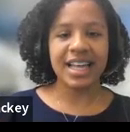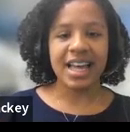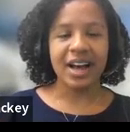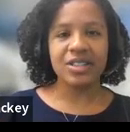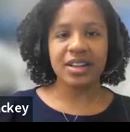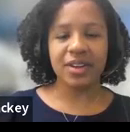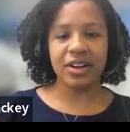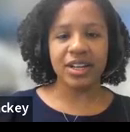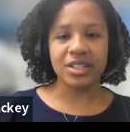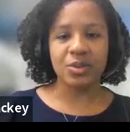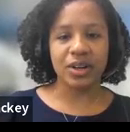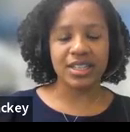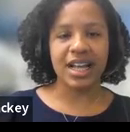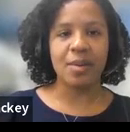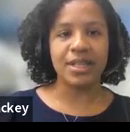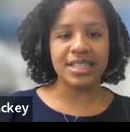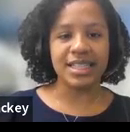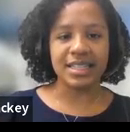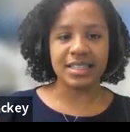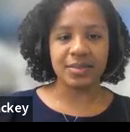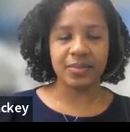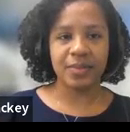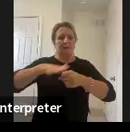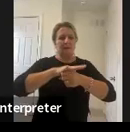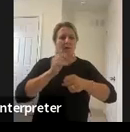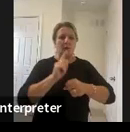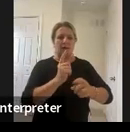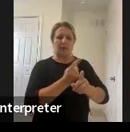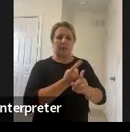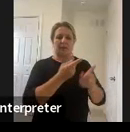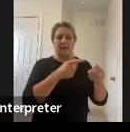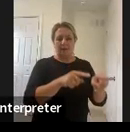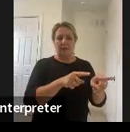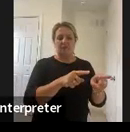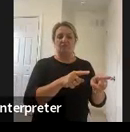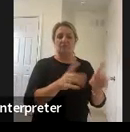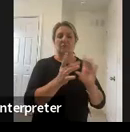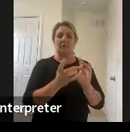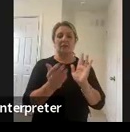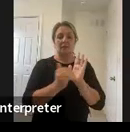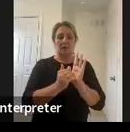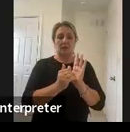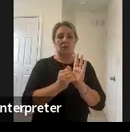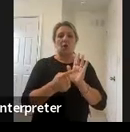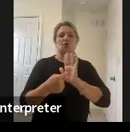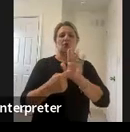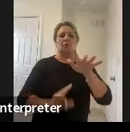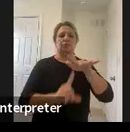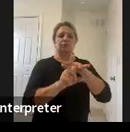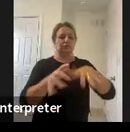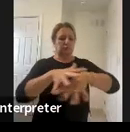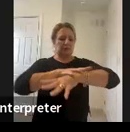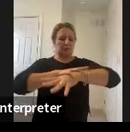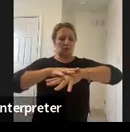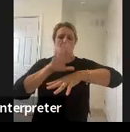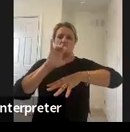seen outside of areas where it is a common disease. As I mentioned, monkeypox shows up as a skin rash and